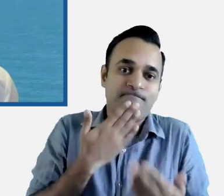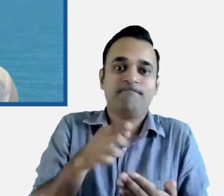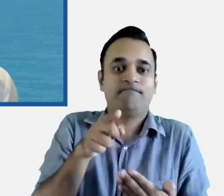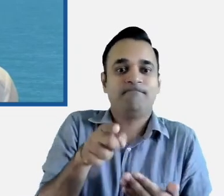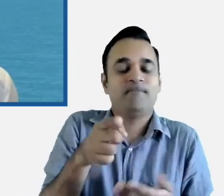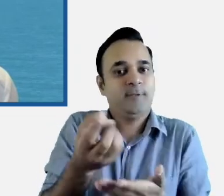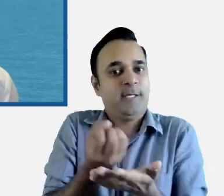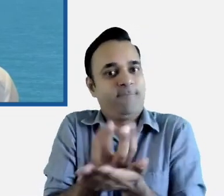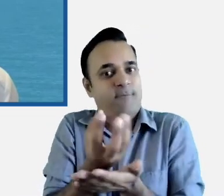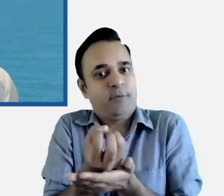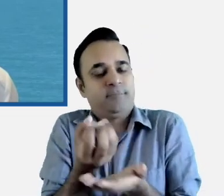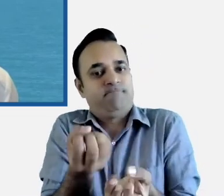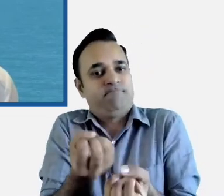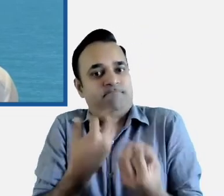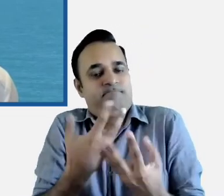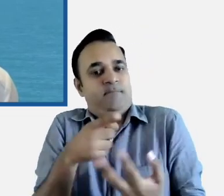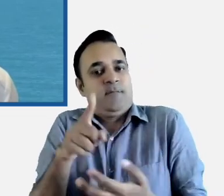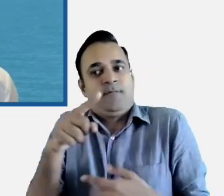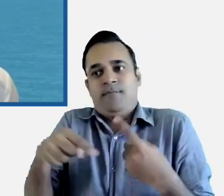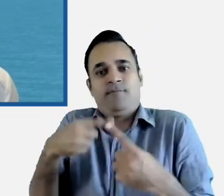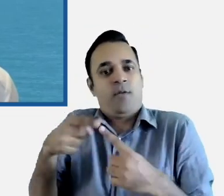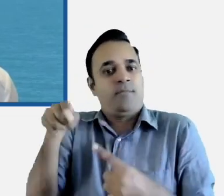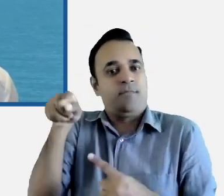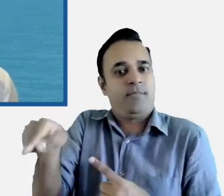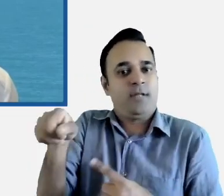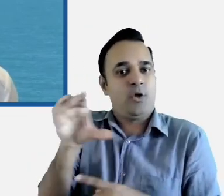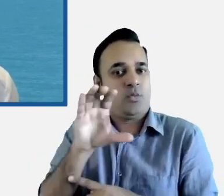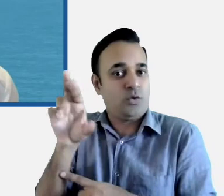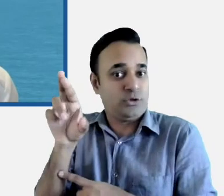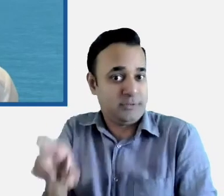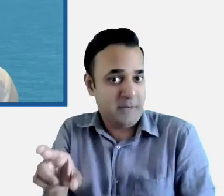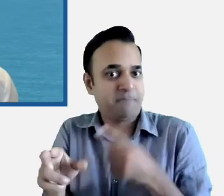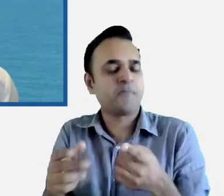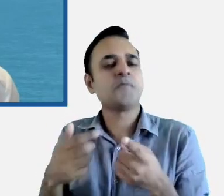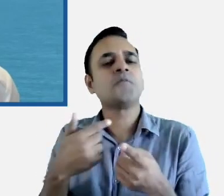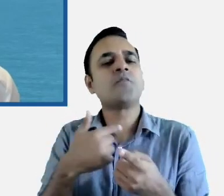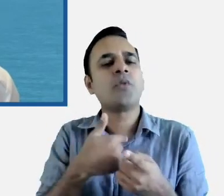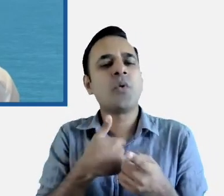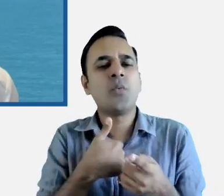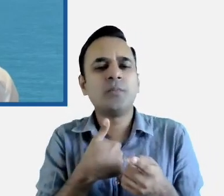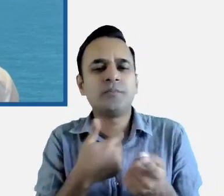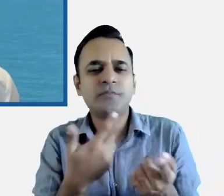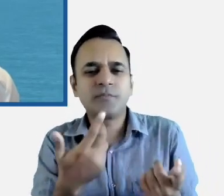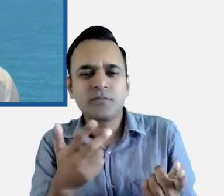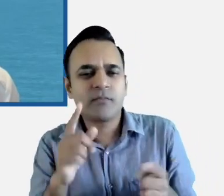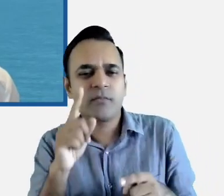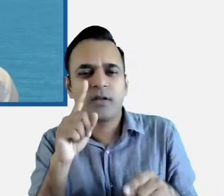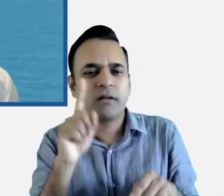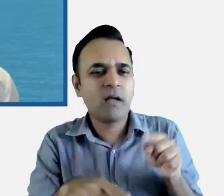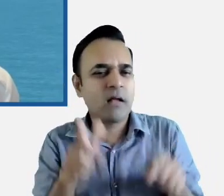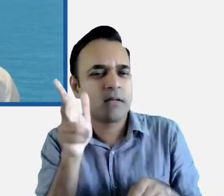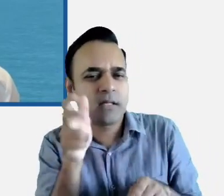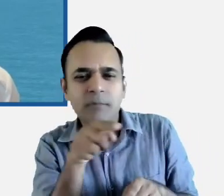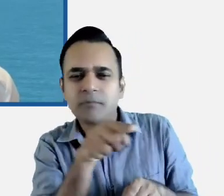much as we would have liked from that region. I'm going to do one last